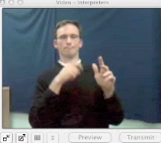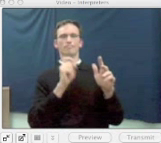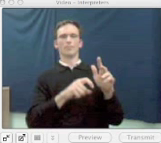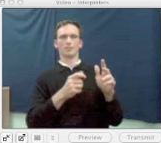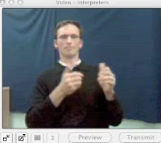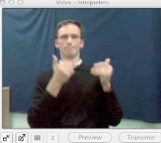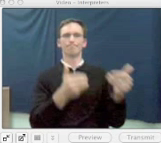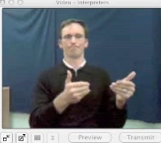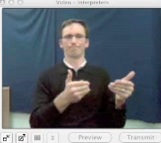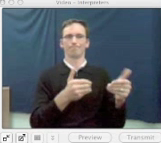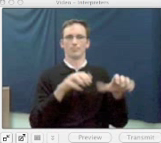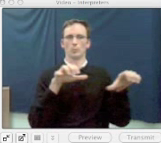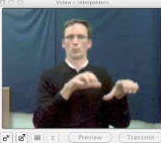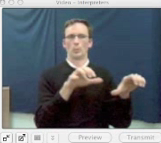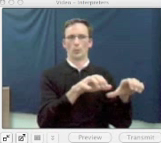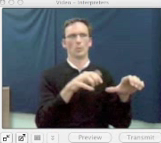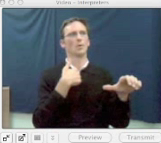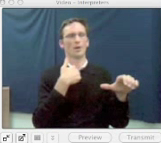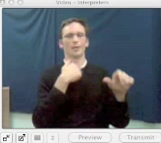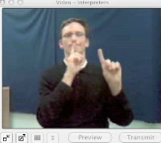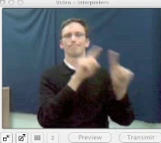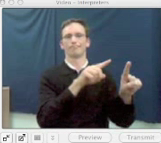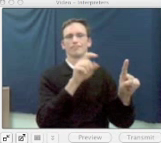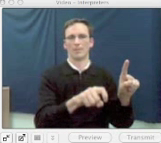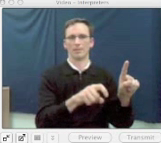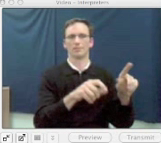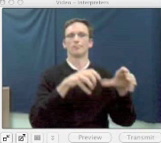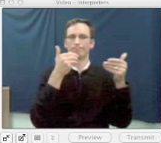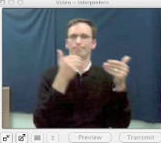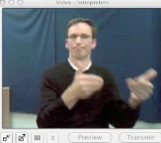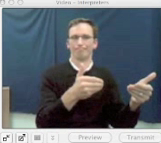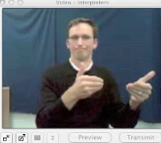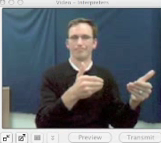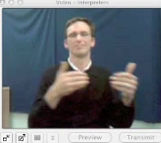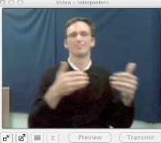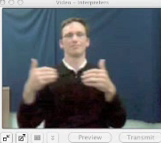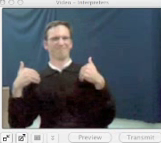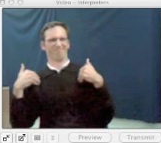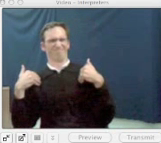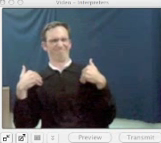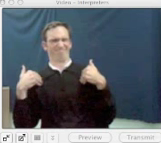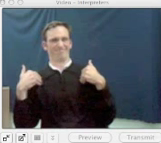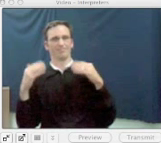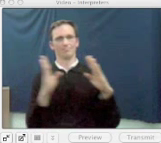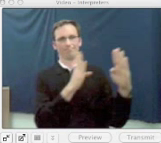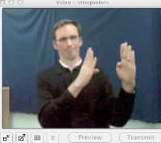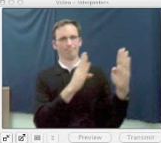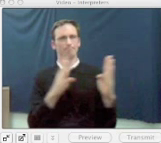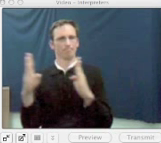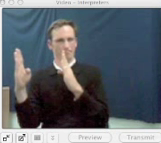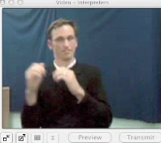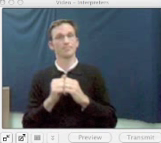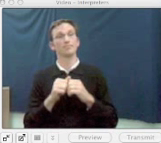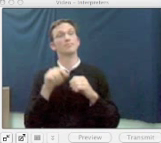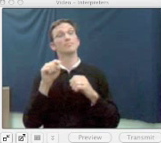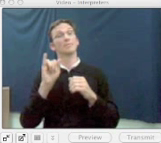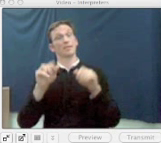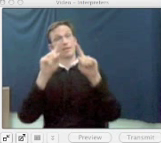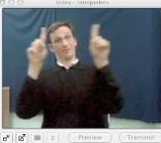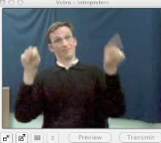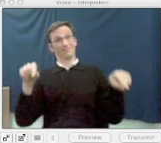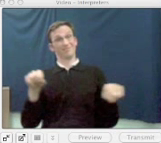observable. The other important take-home point of this slide is to suggest that there are dangers on